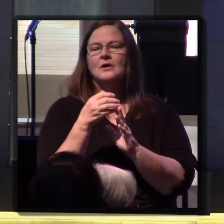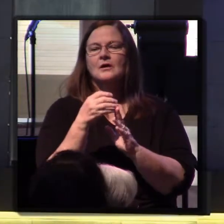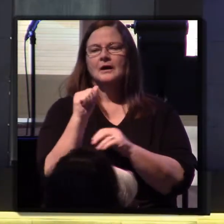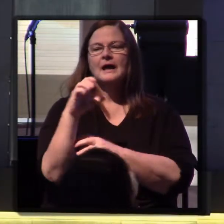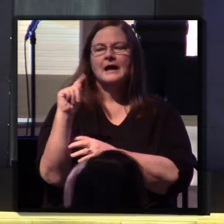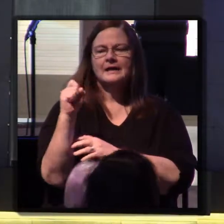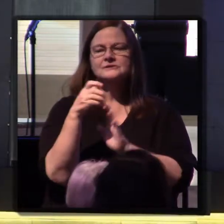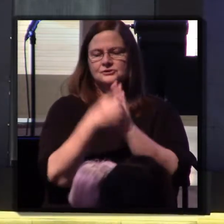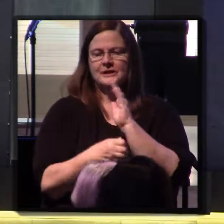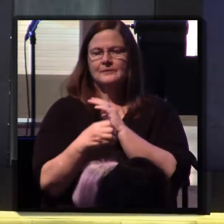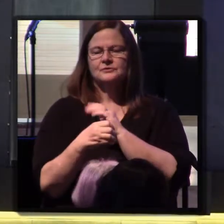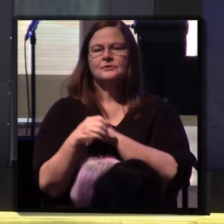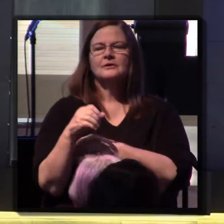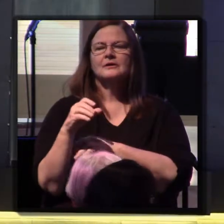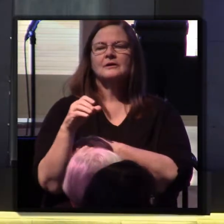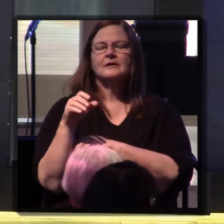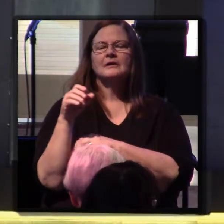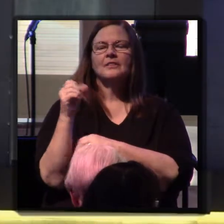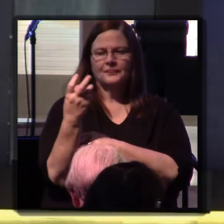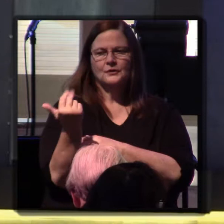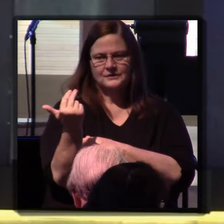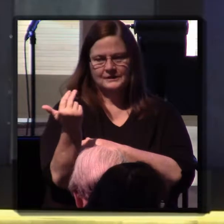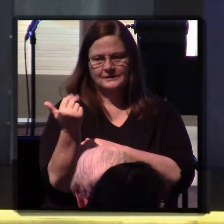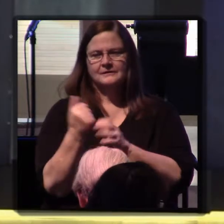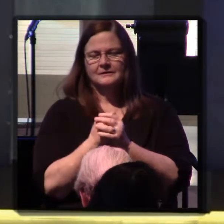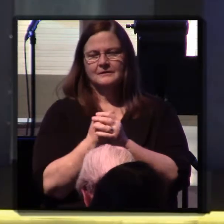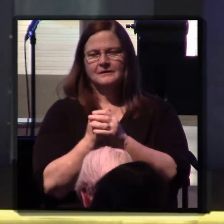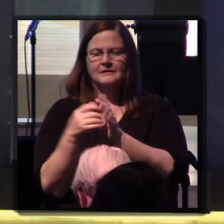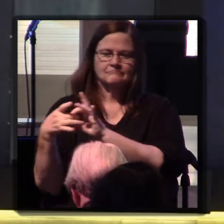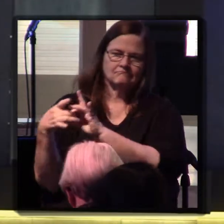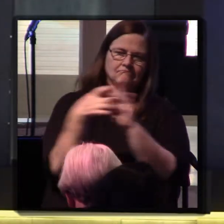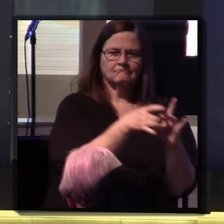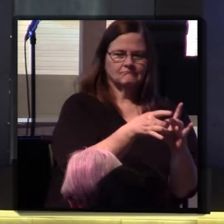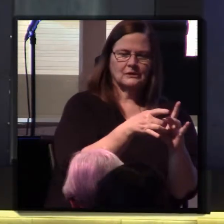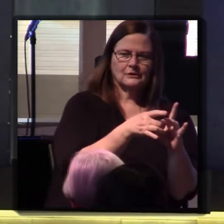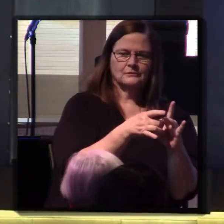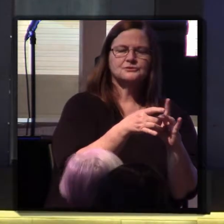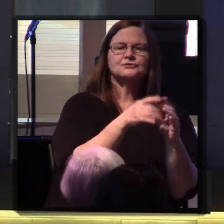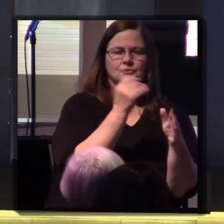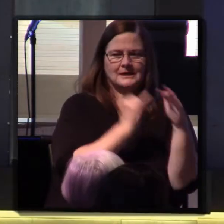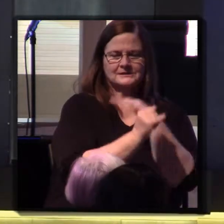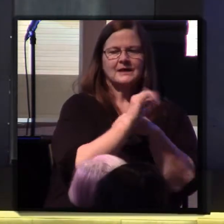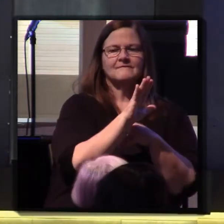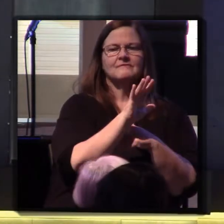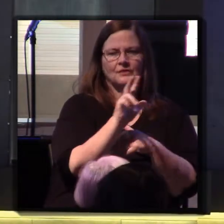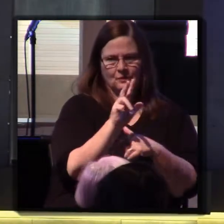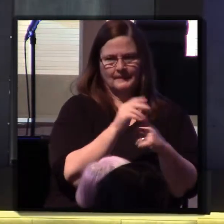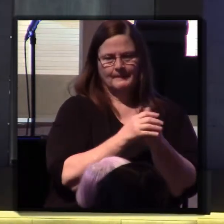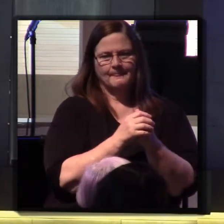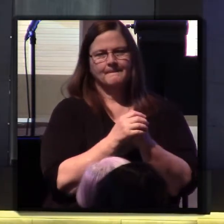Isaiah 53, 11, and 12 as he applies his message to the people of Pisidian